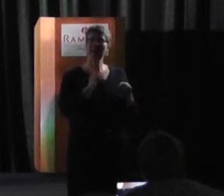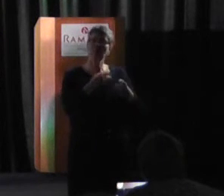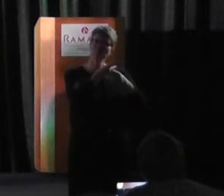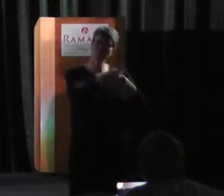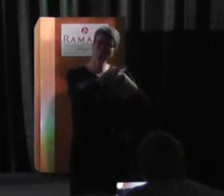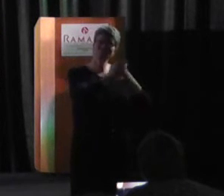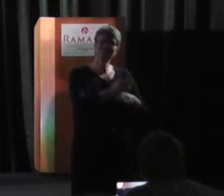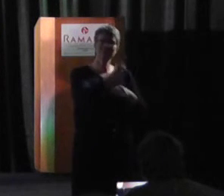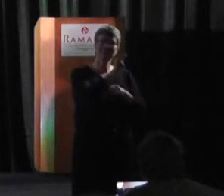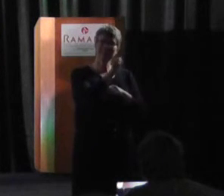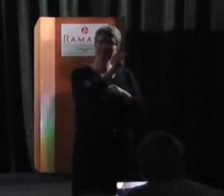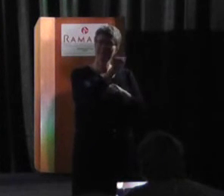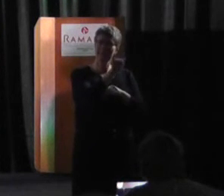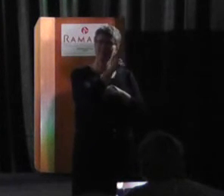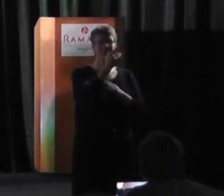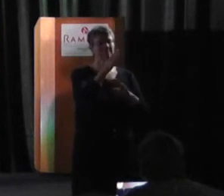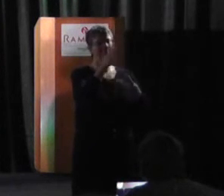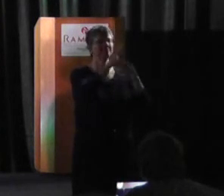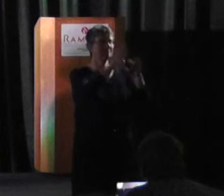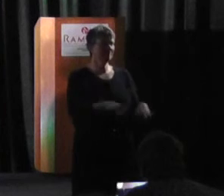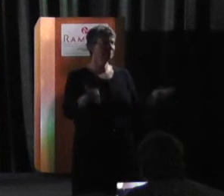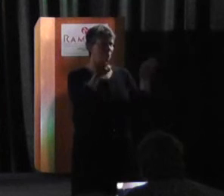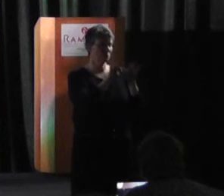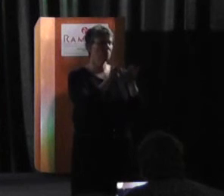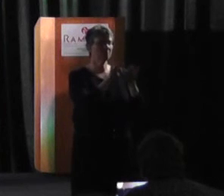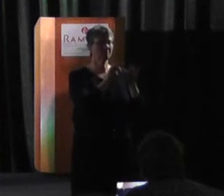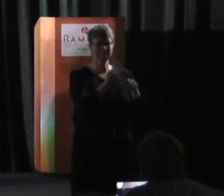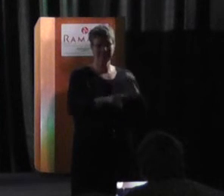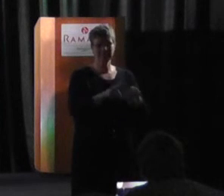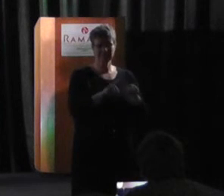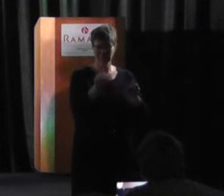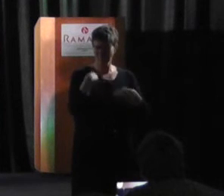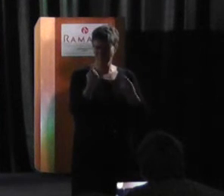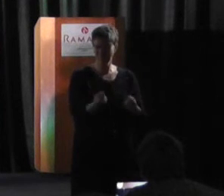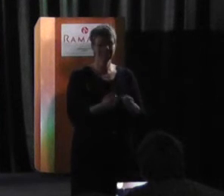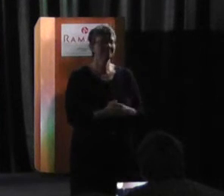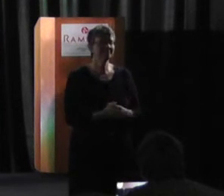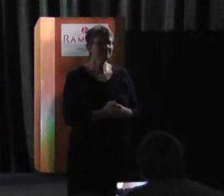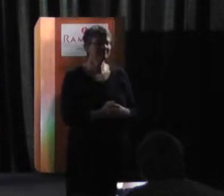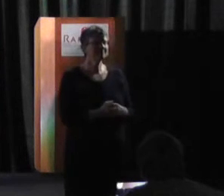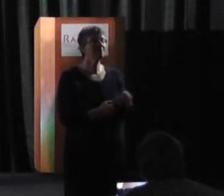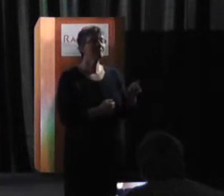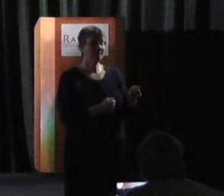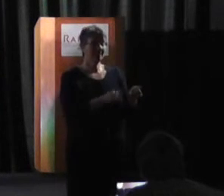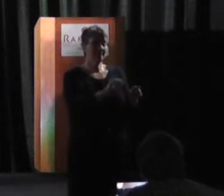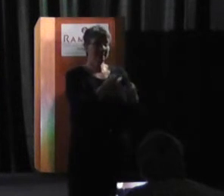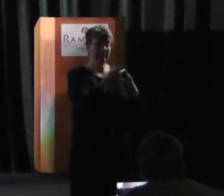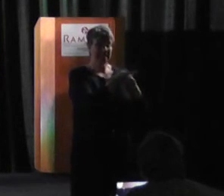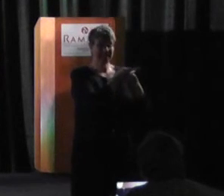of the most important people in my life. She was patient and